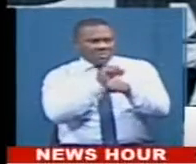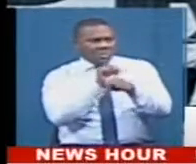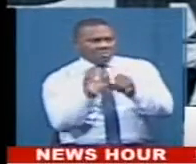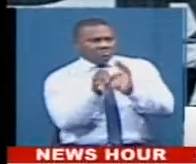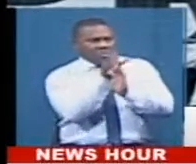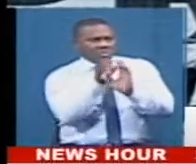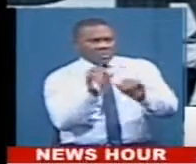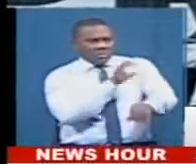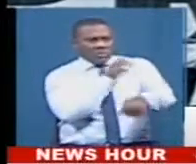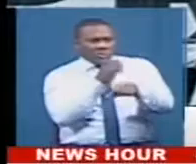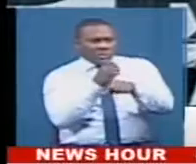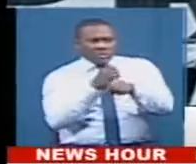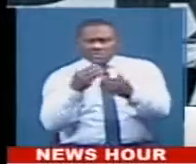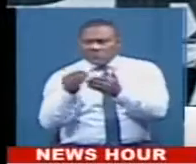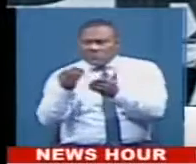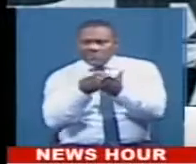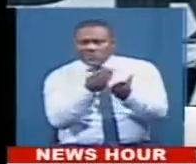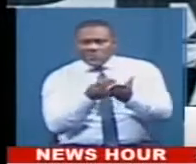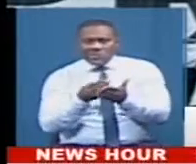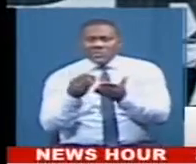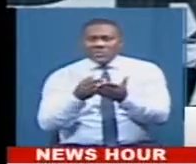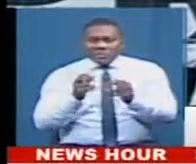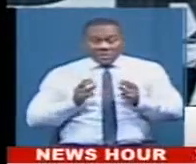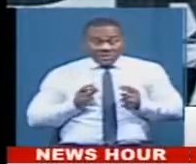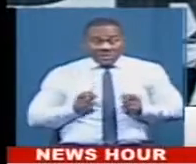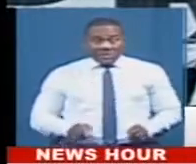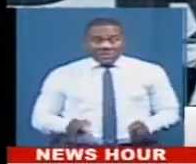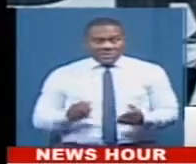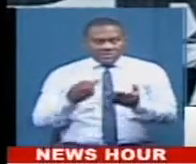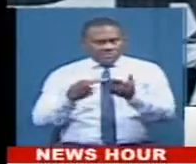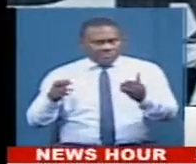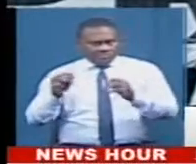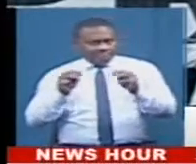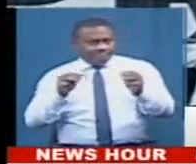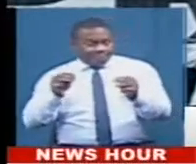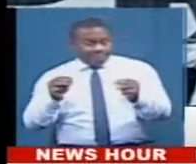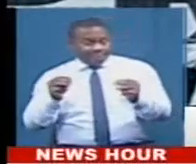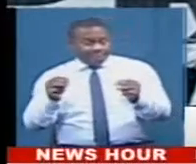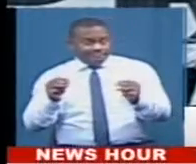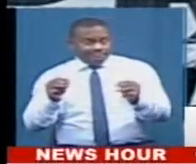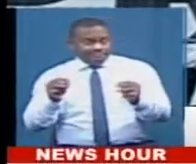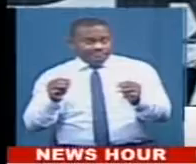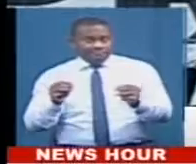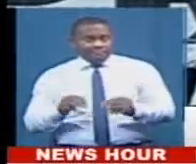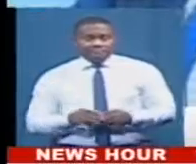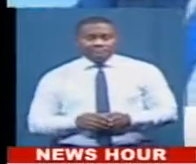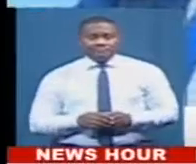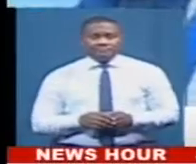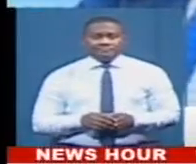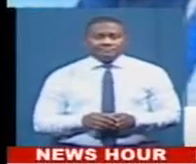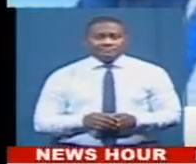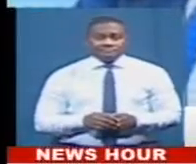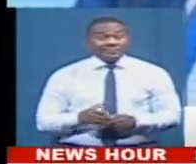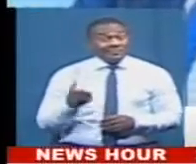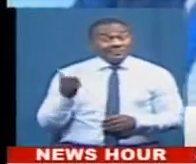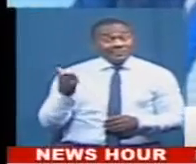in engineering, procurement, and human resource management units of our MMDs.